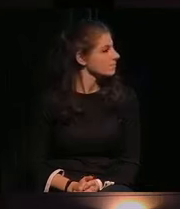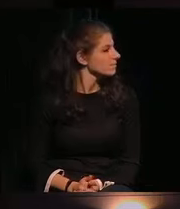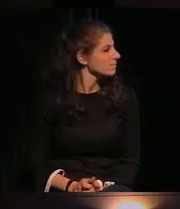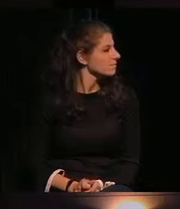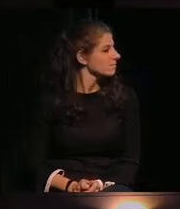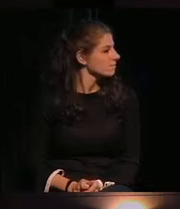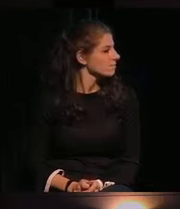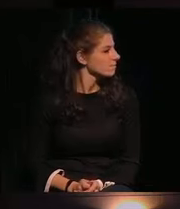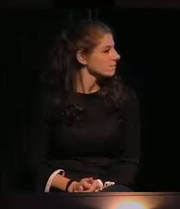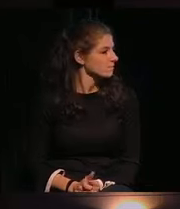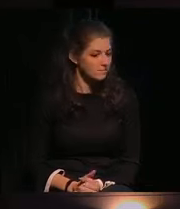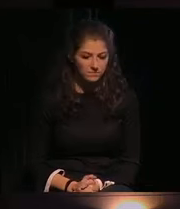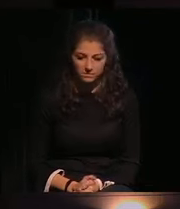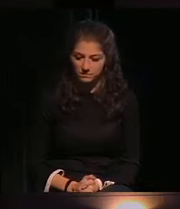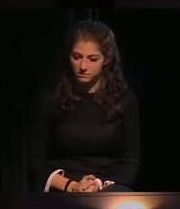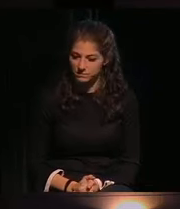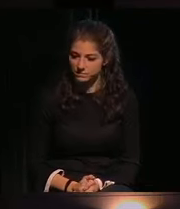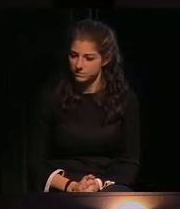Yes, yes.